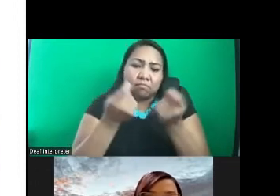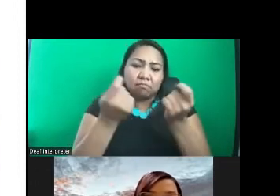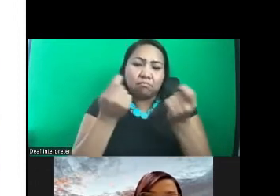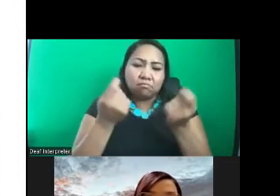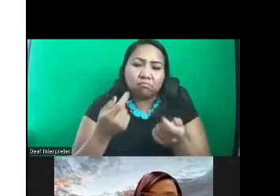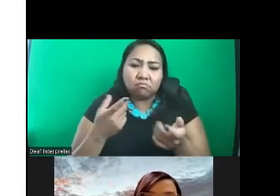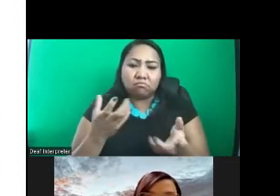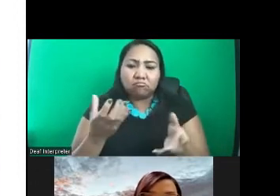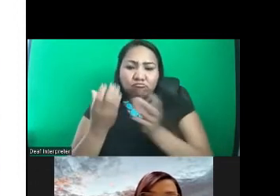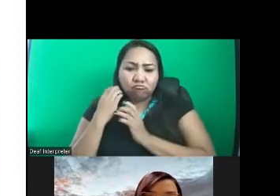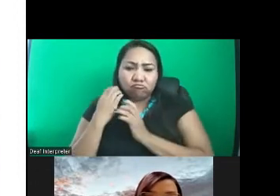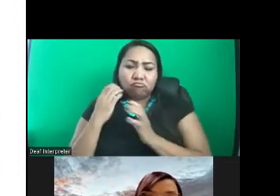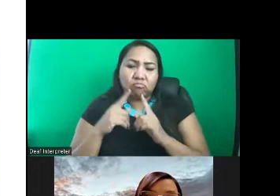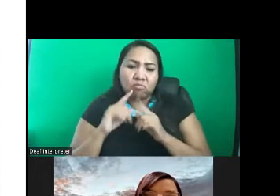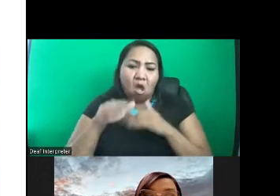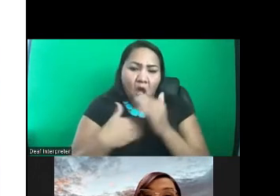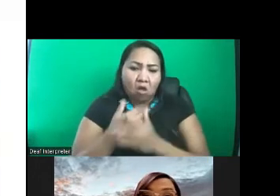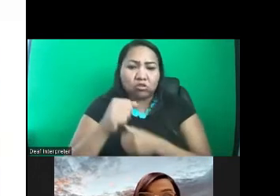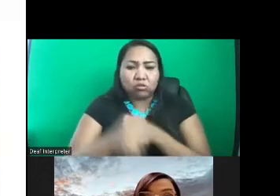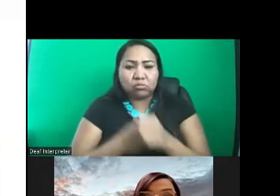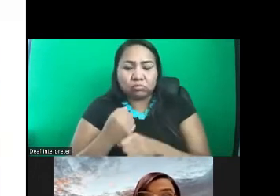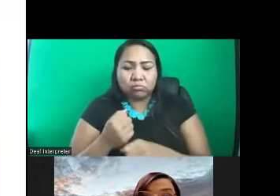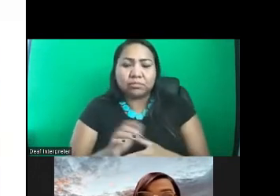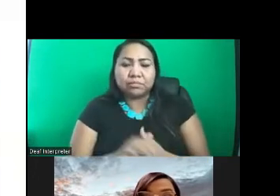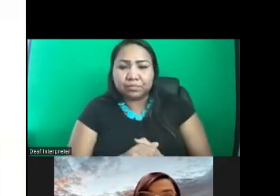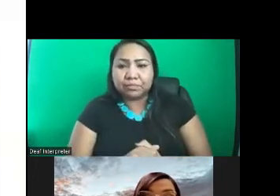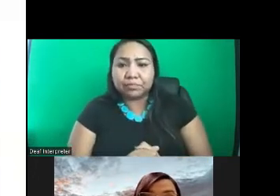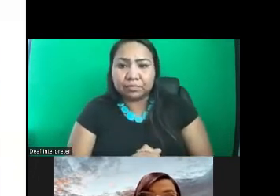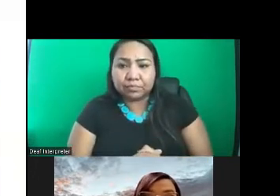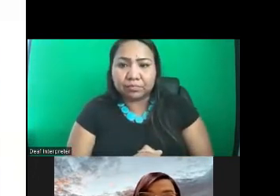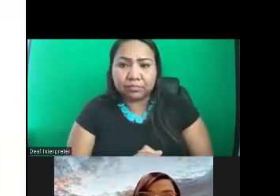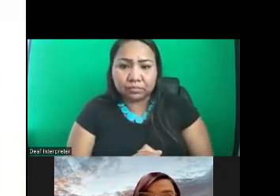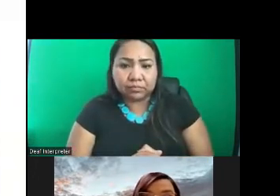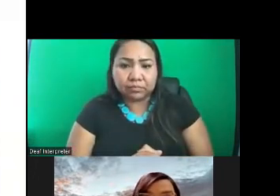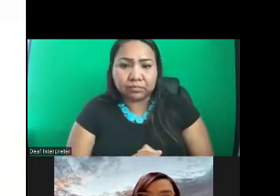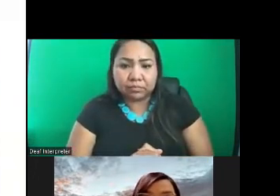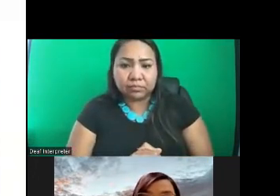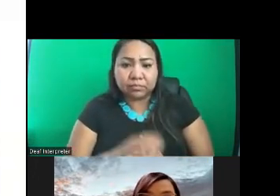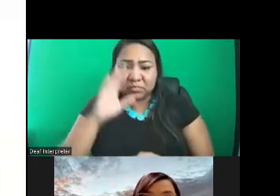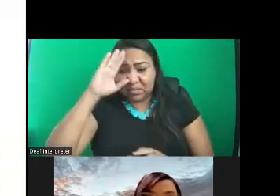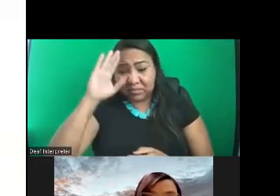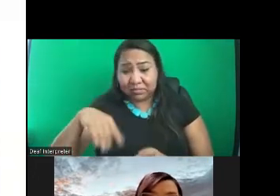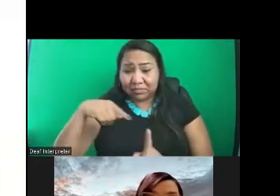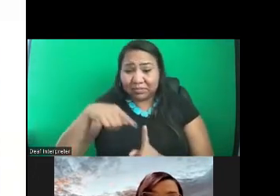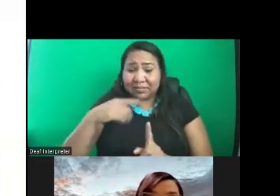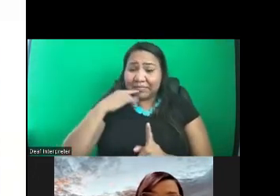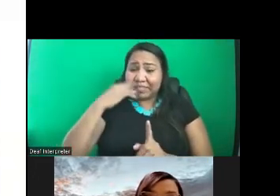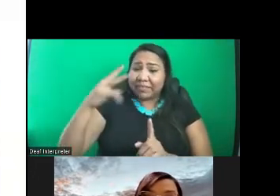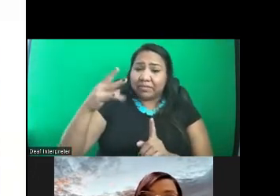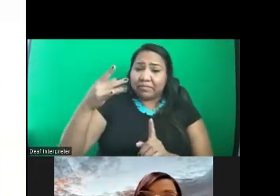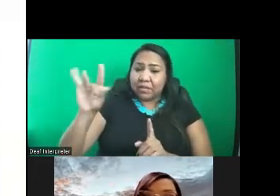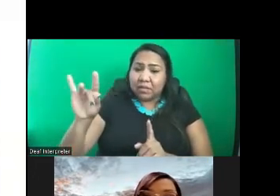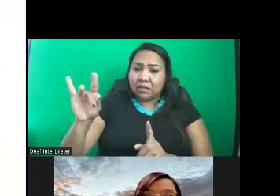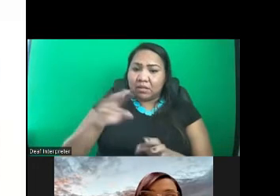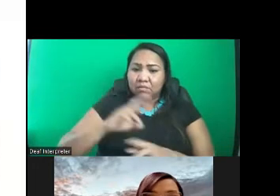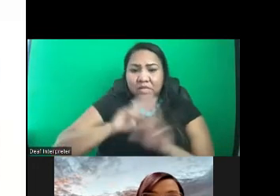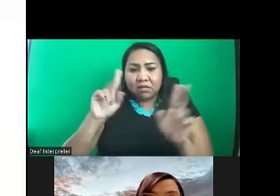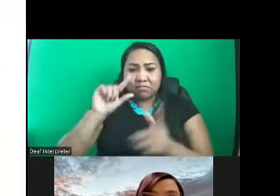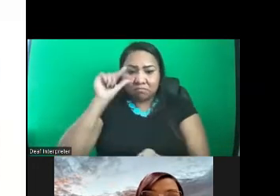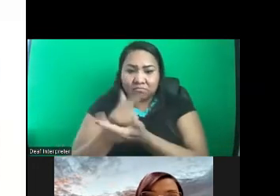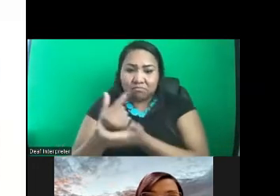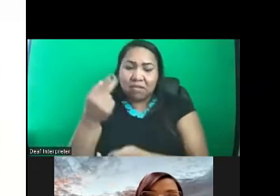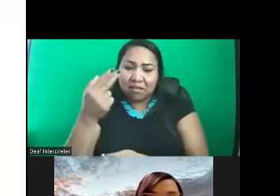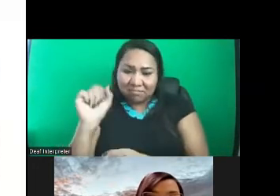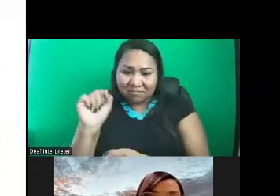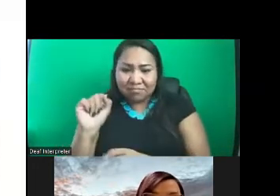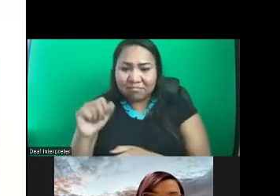the year. And as we know, that age, 17, 18, when they're graduating high school is also the time when they're in their full swing